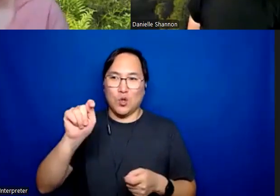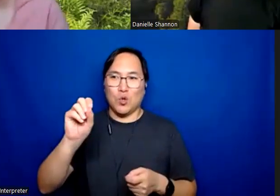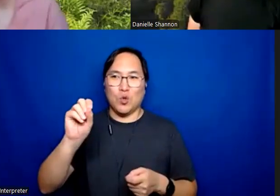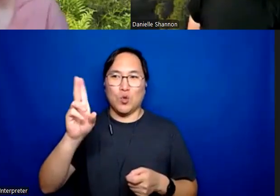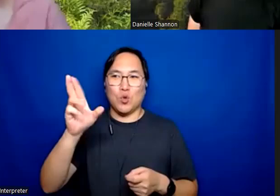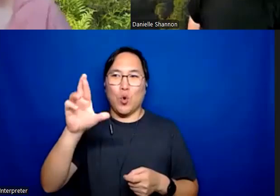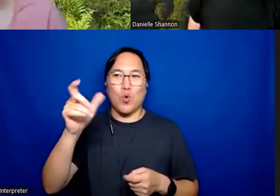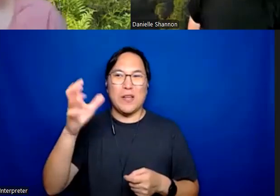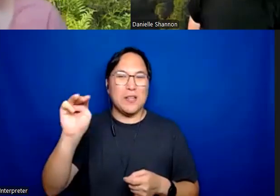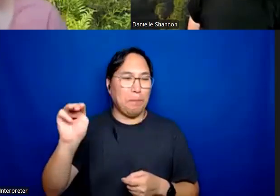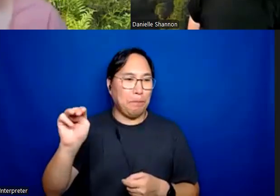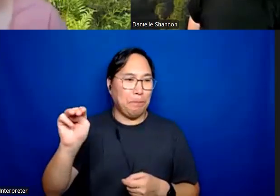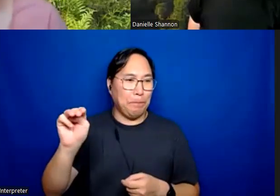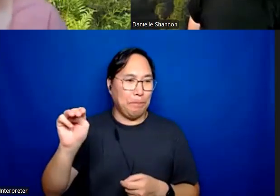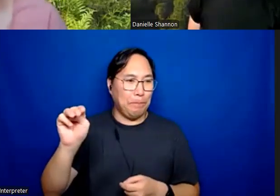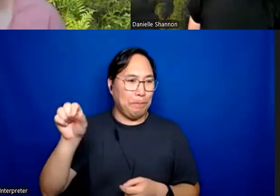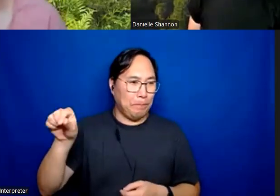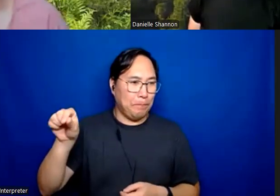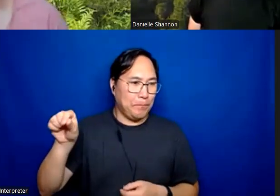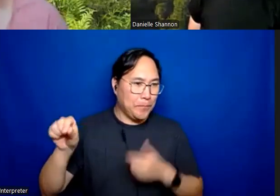established